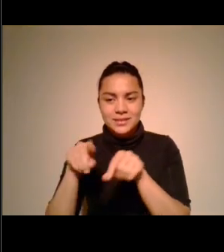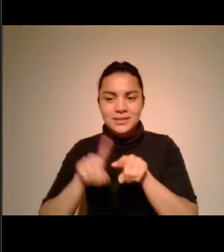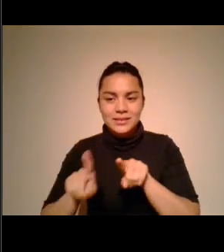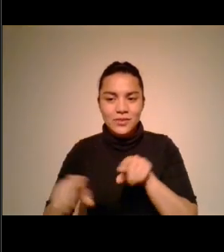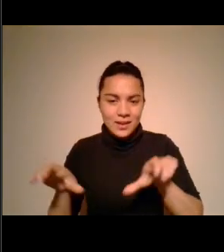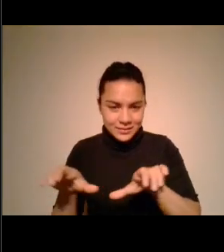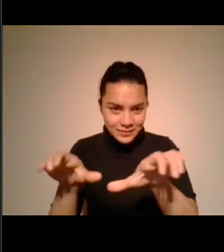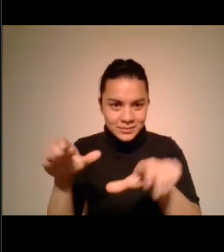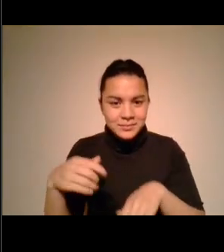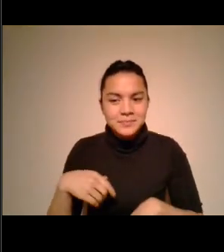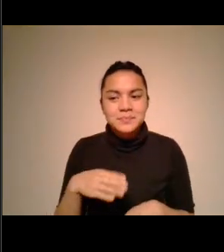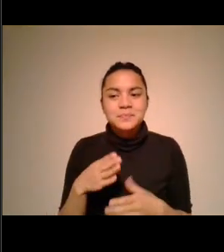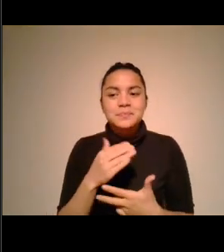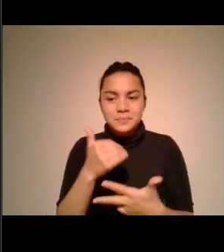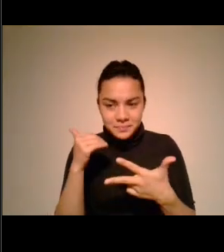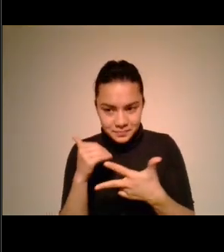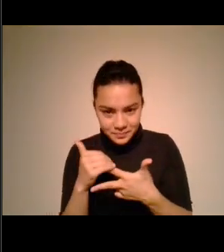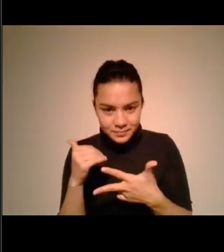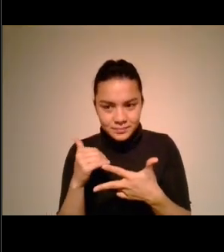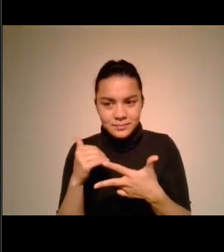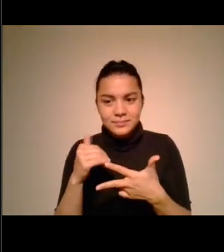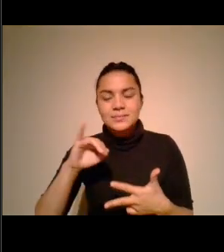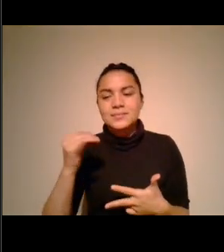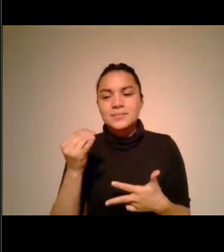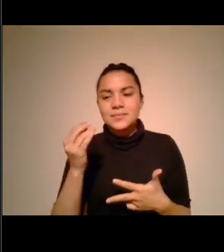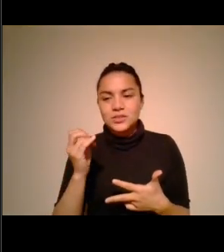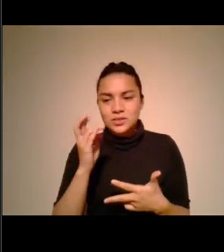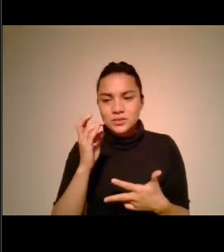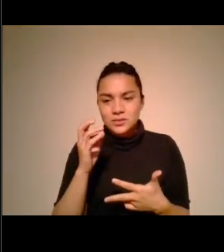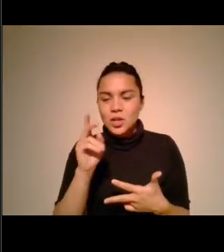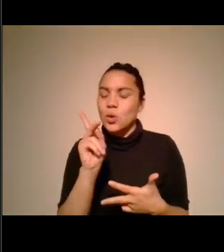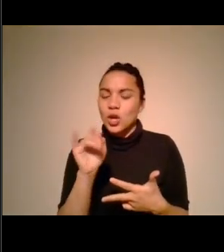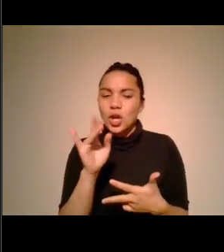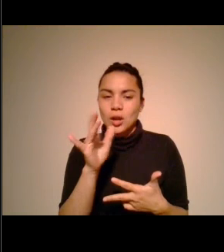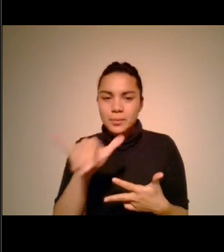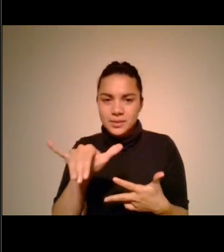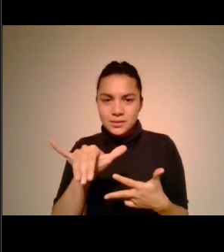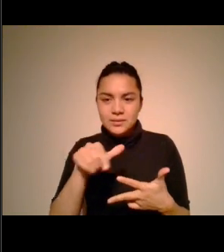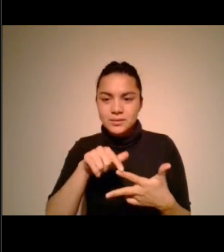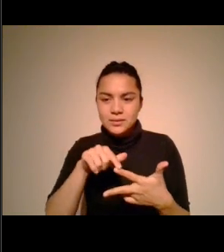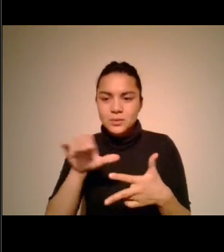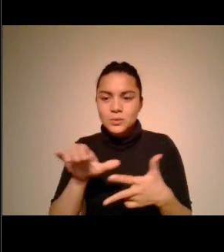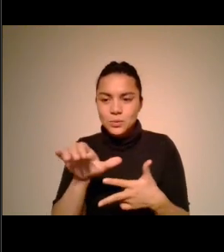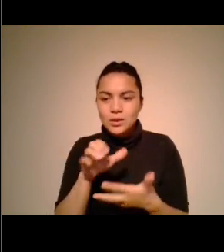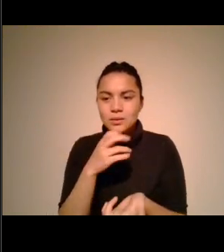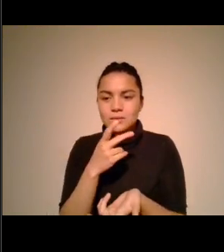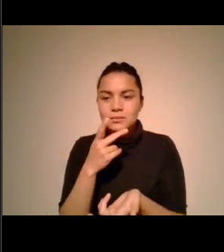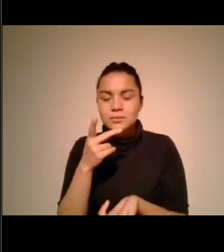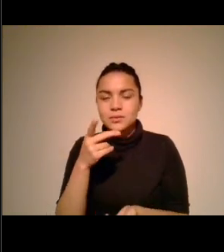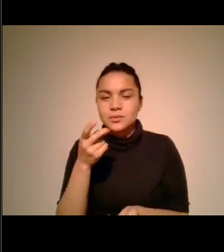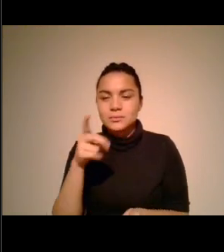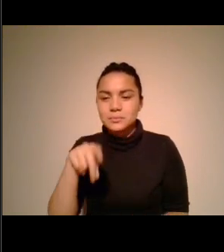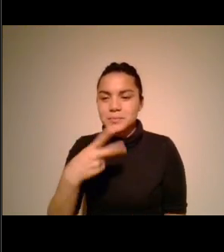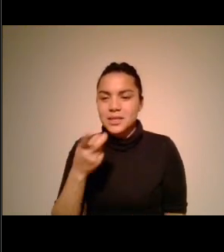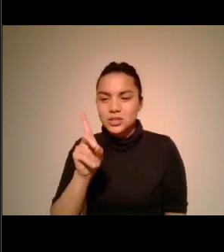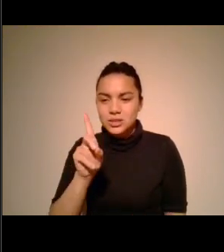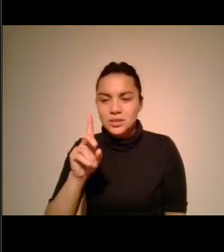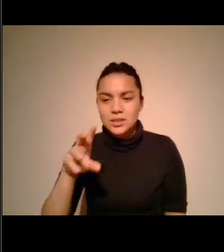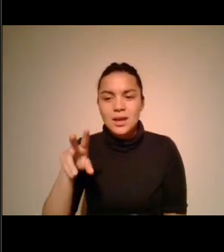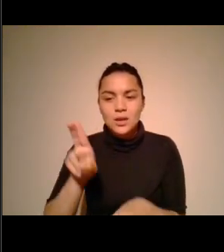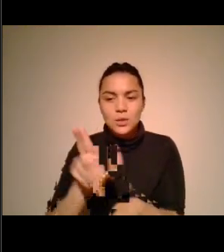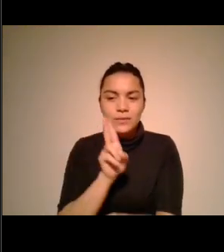Conrad, they, them, theirs, who is a doctoral candidate in the Department of Linguistics at the University of Washington. Their dissertation